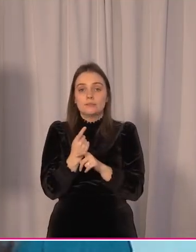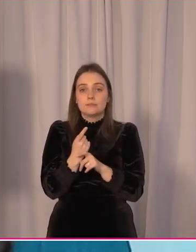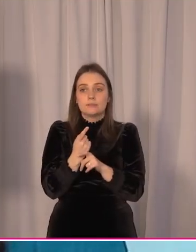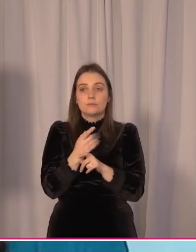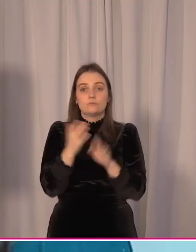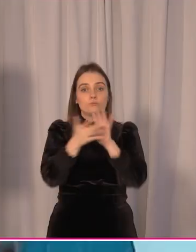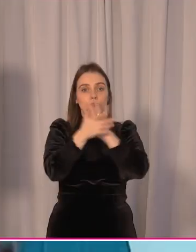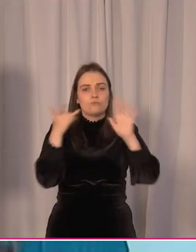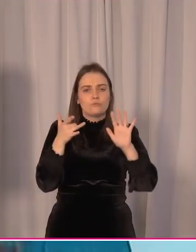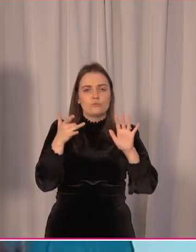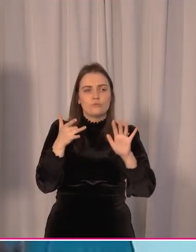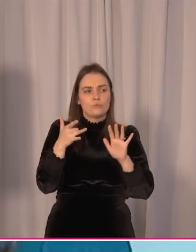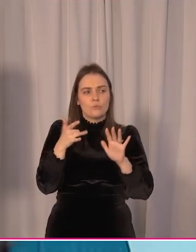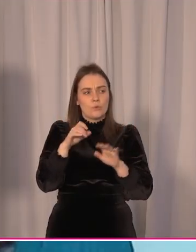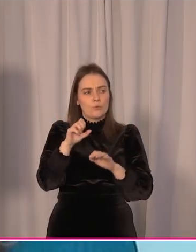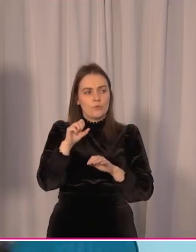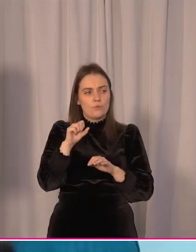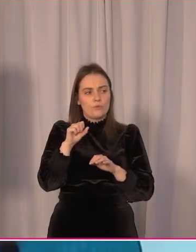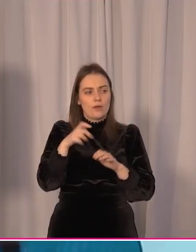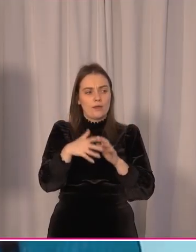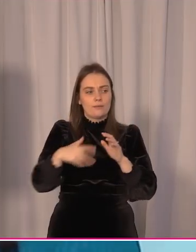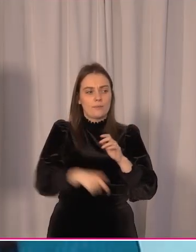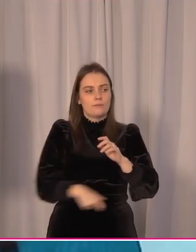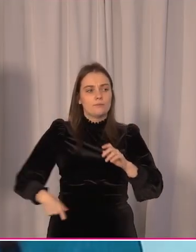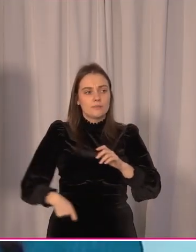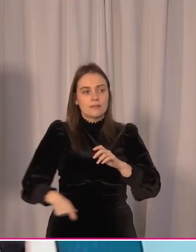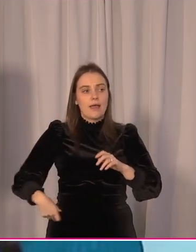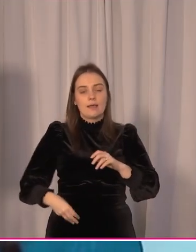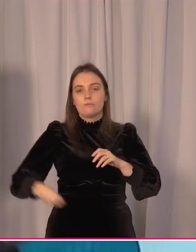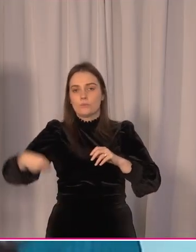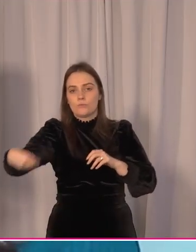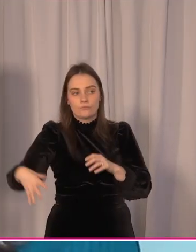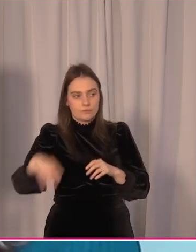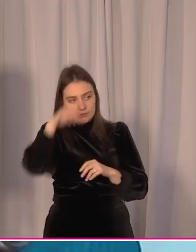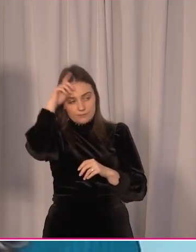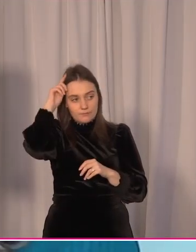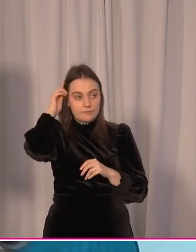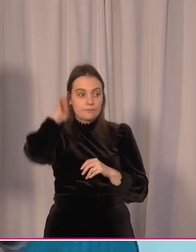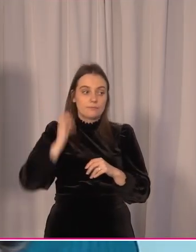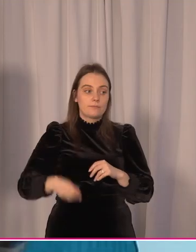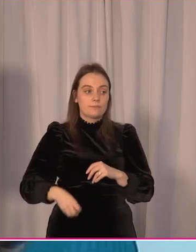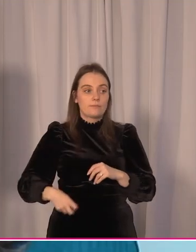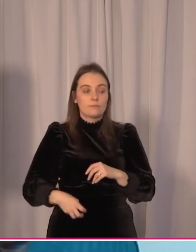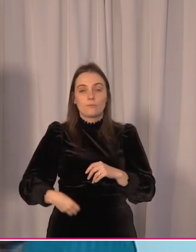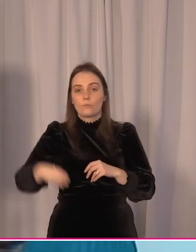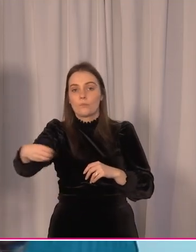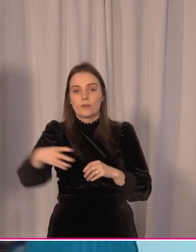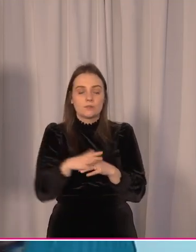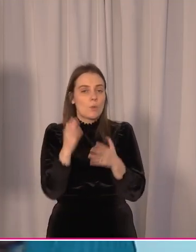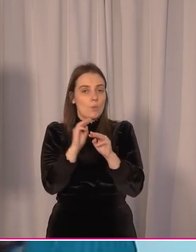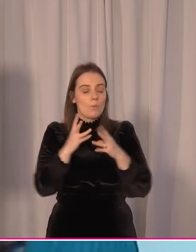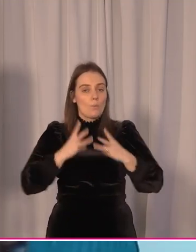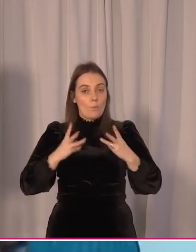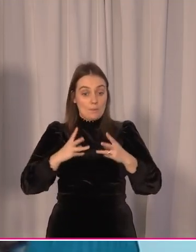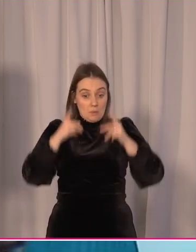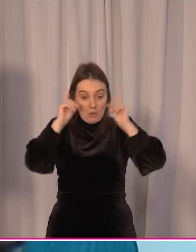remove a sign from her belly. So there are several situations where the women don't know at